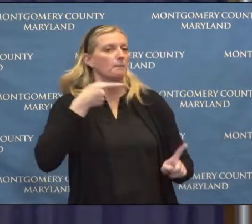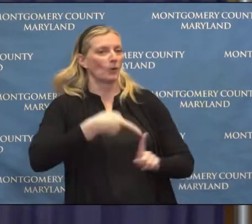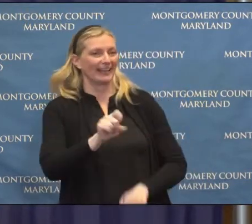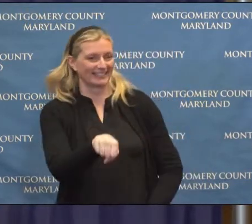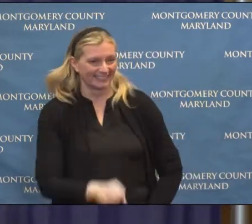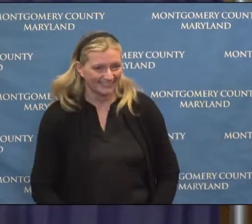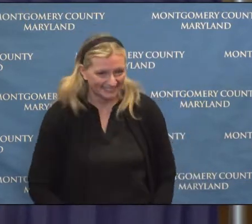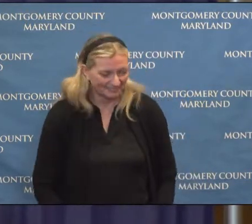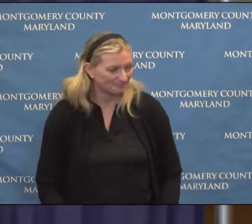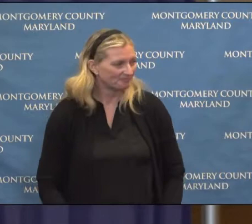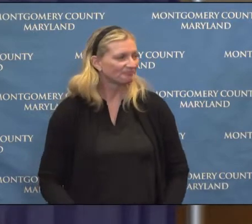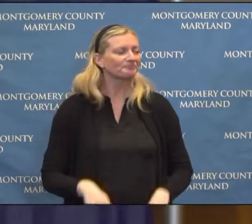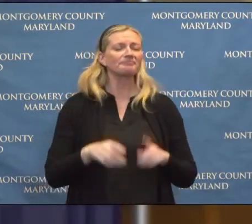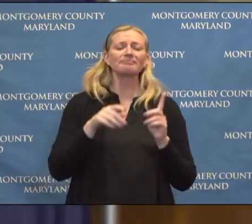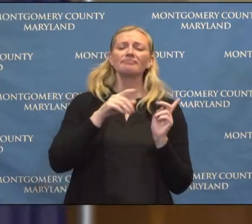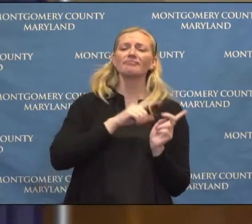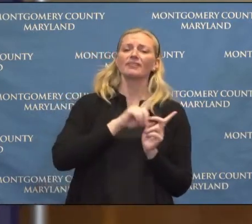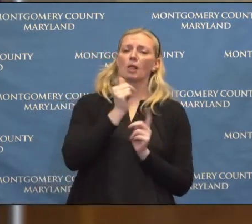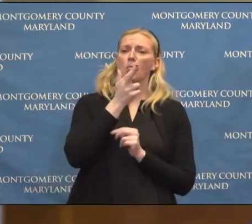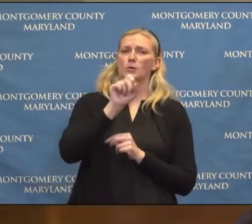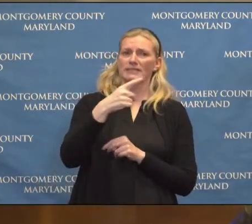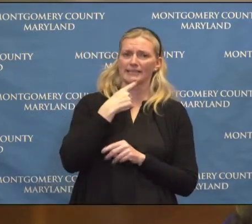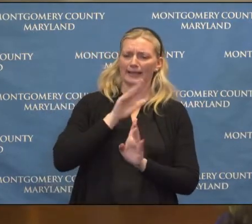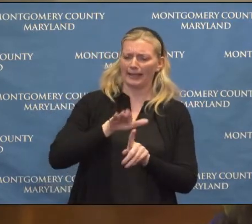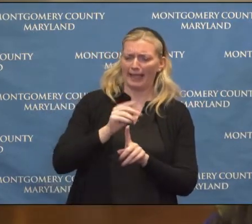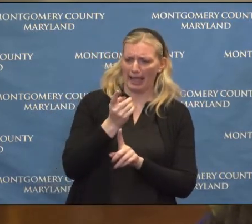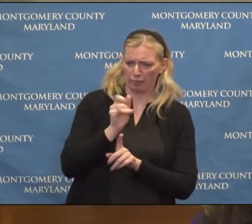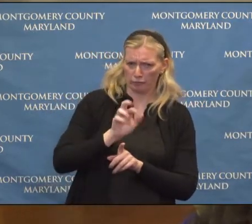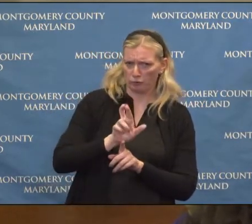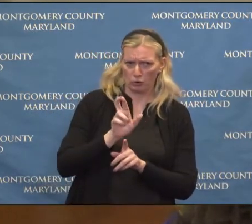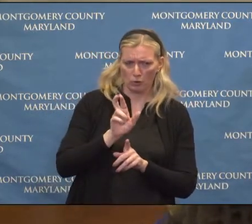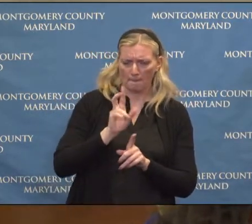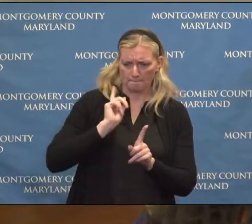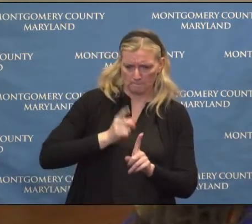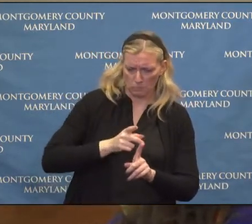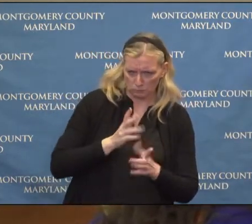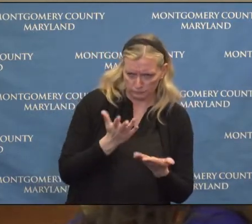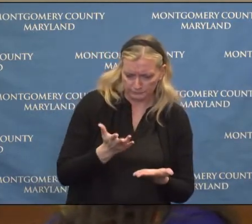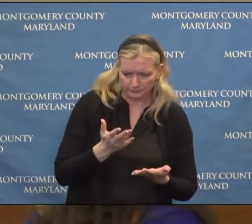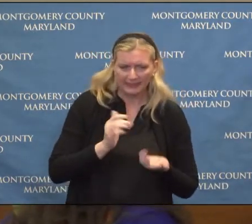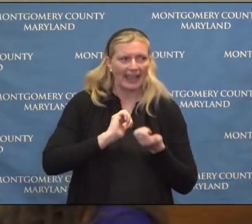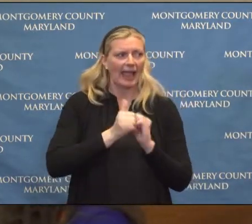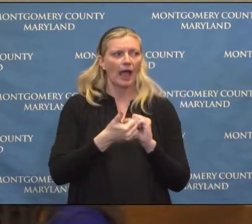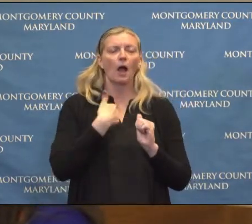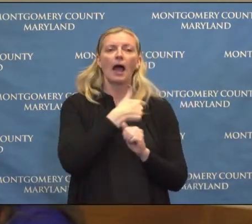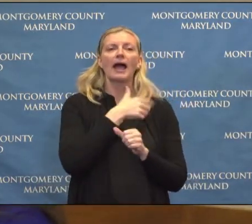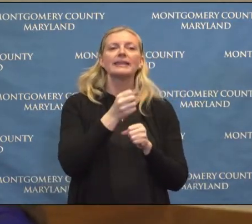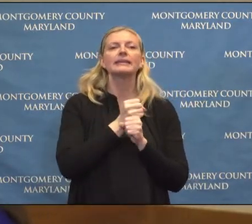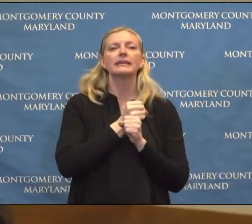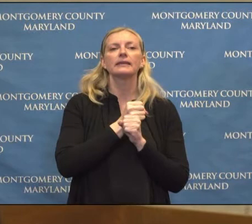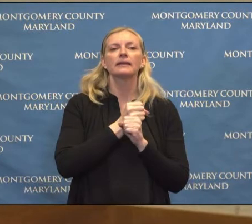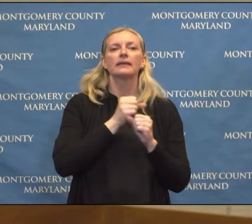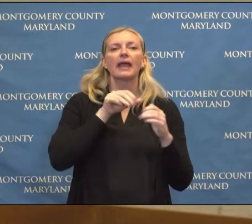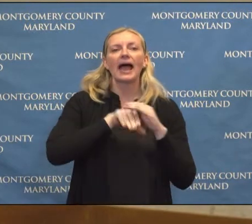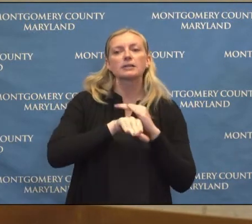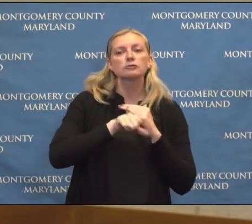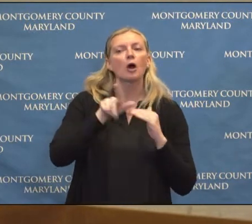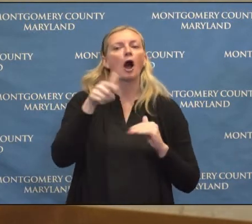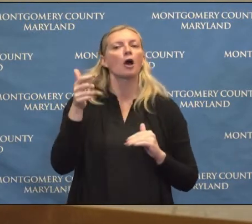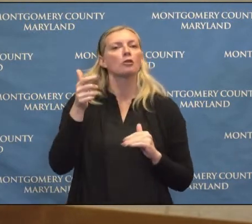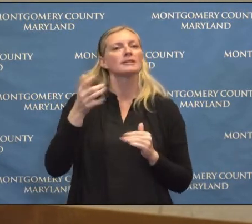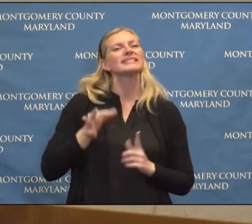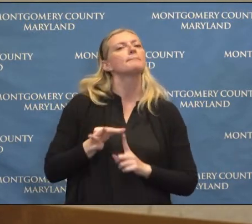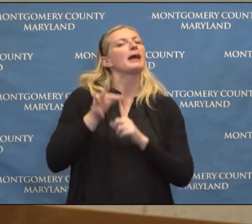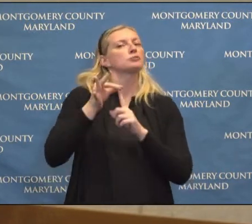of a follow-up. You mentioned earlier the SNAP program. Mm-hmm. How do I access SNAP benefits or other special benefits during the pandemic? Who